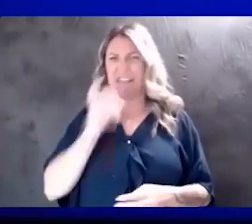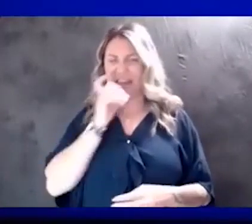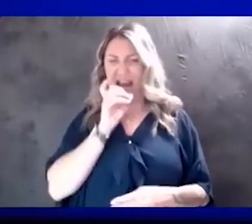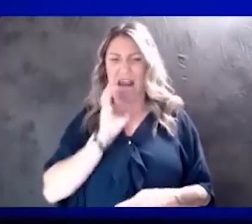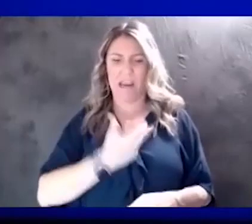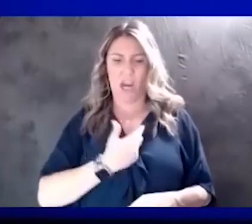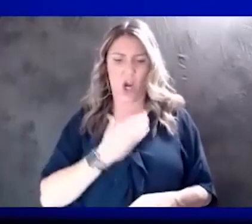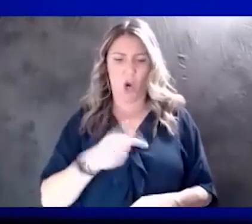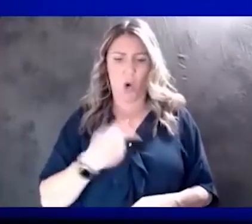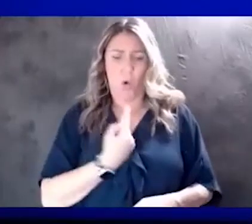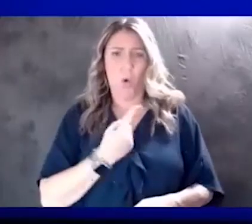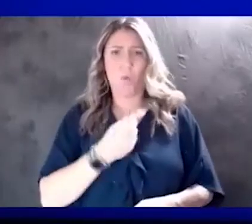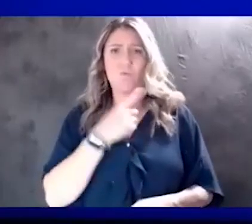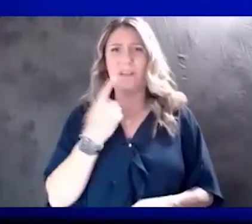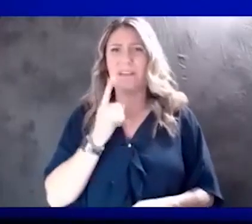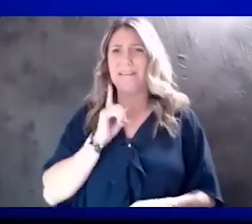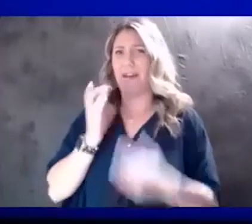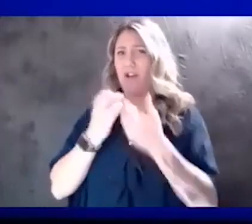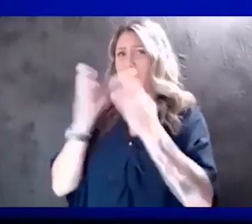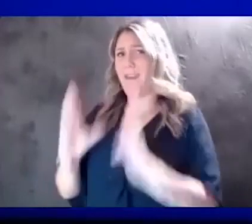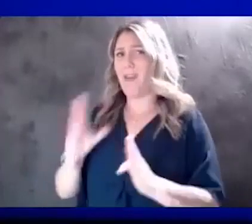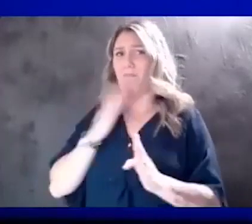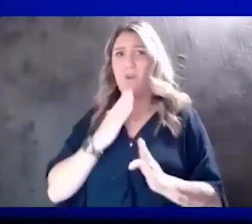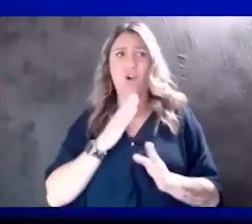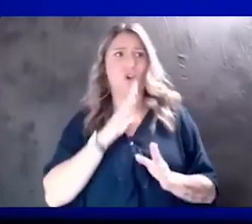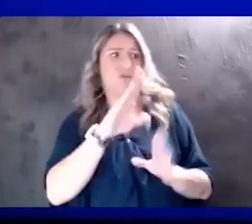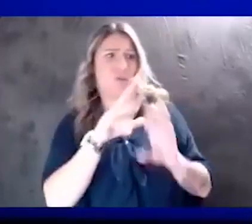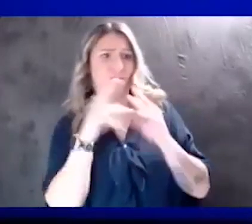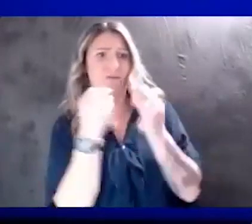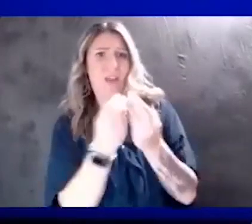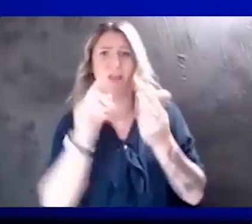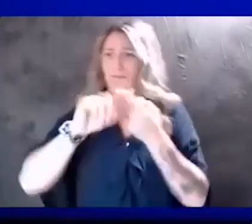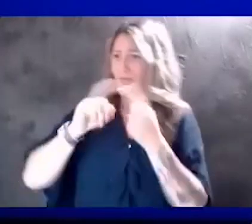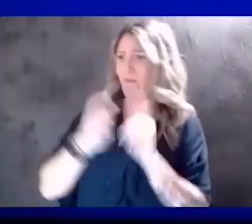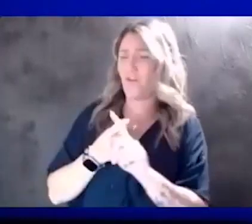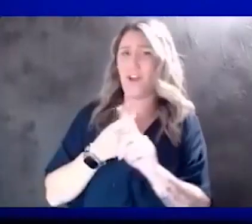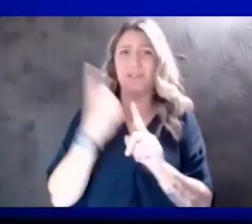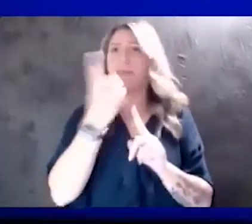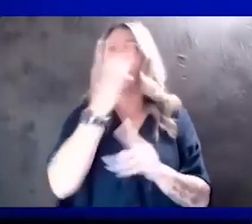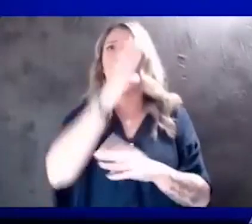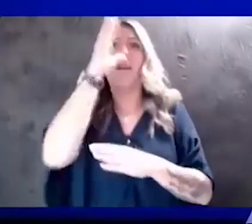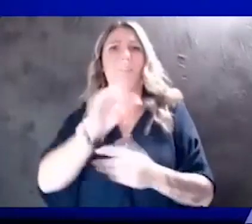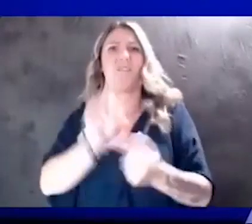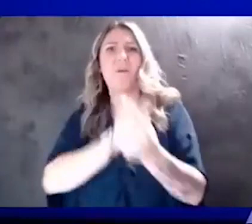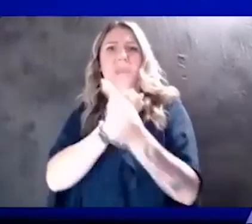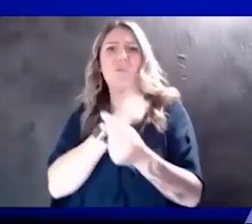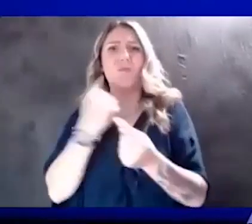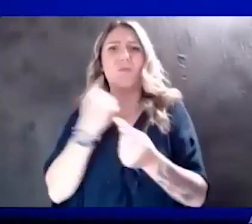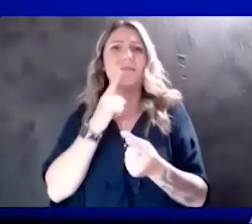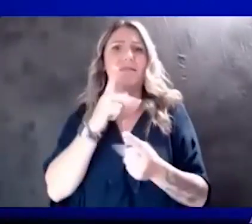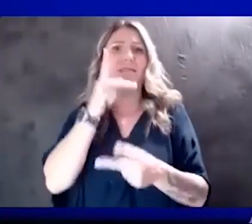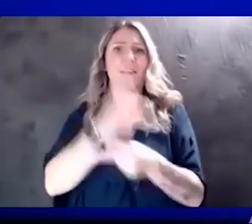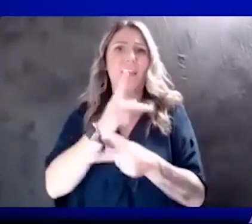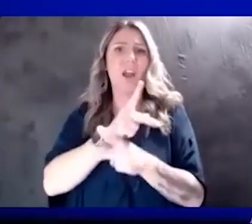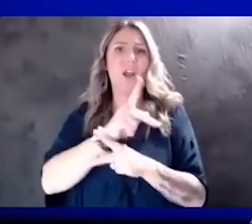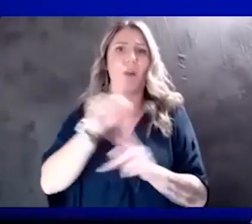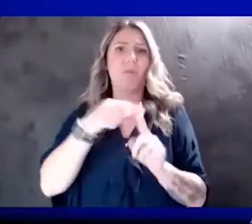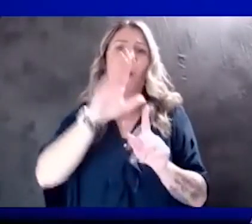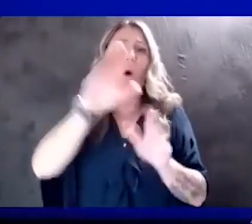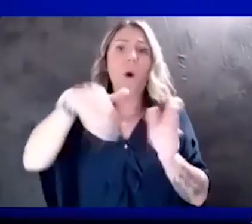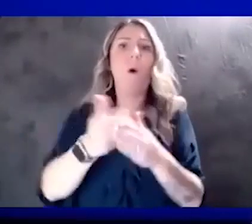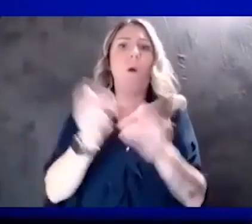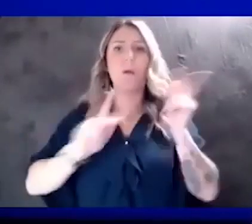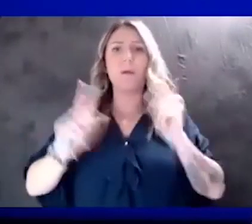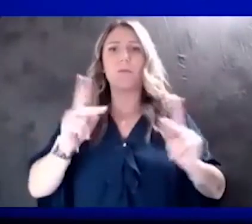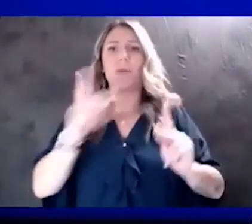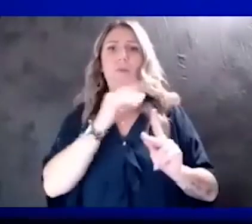neighbor's risk, our loved one's risk, and somebody we've never met's risk, right? And we should care about all those people. And so us getting